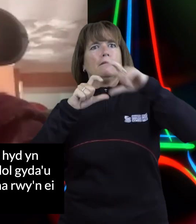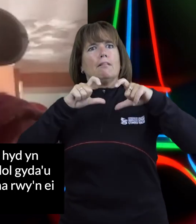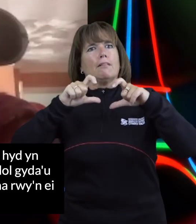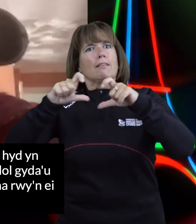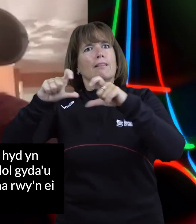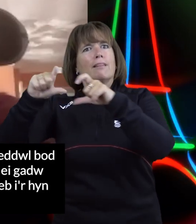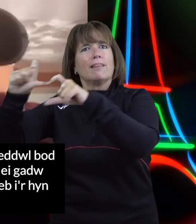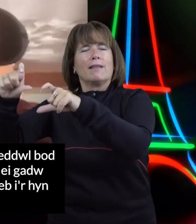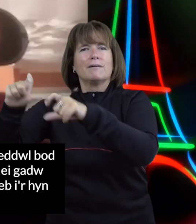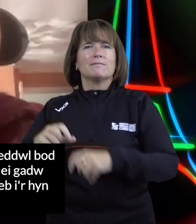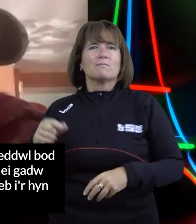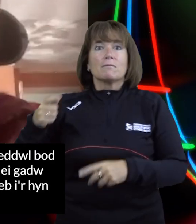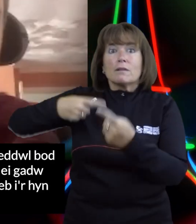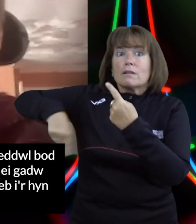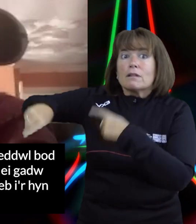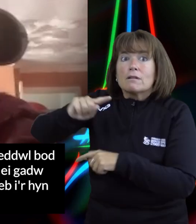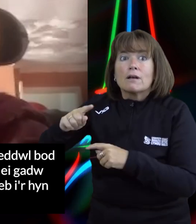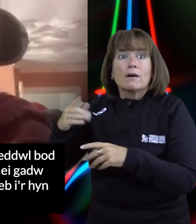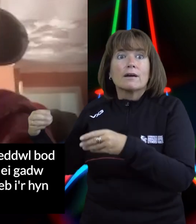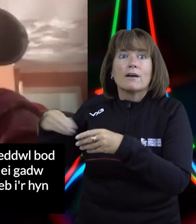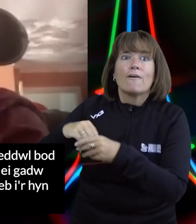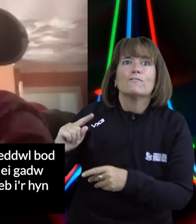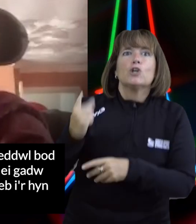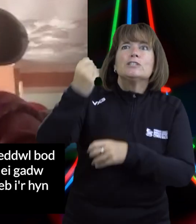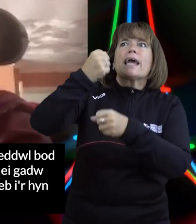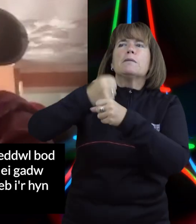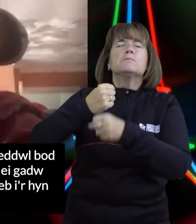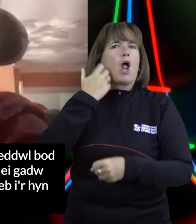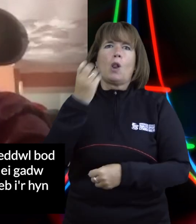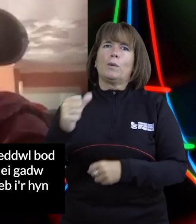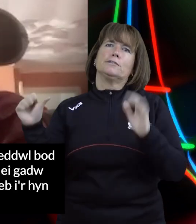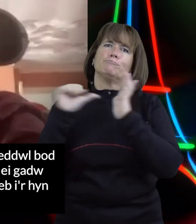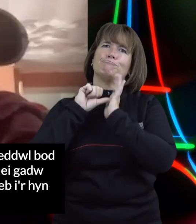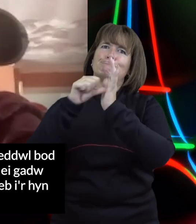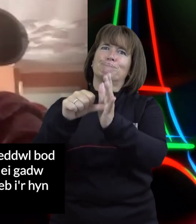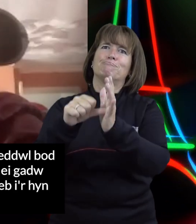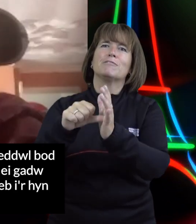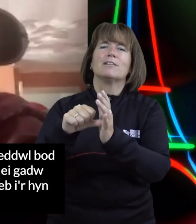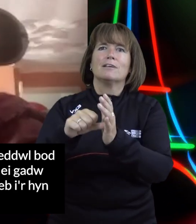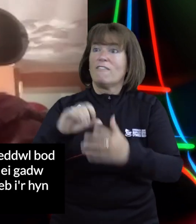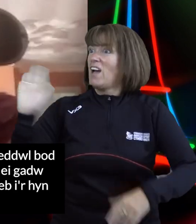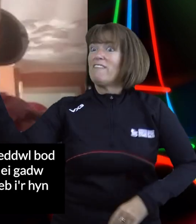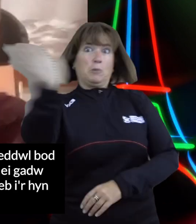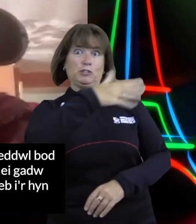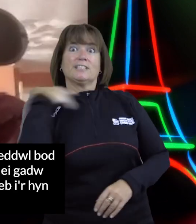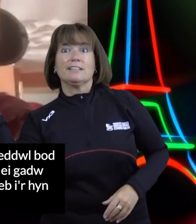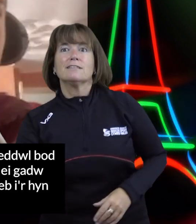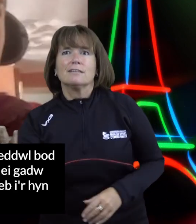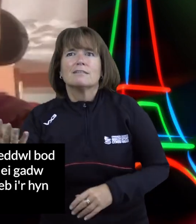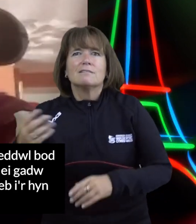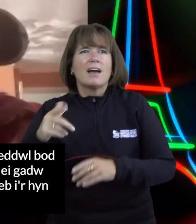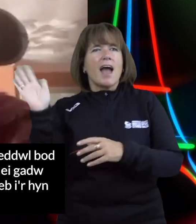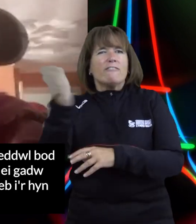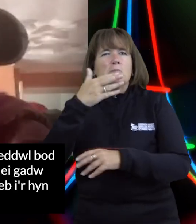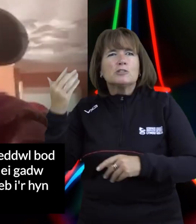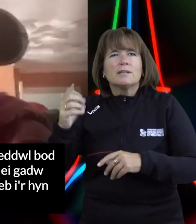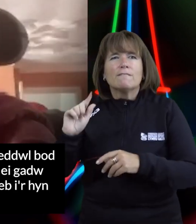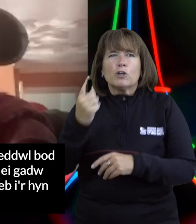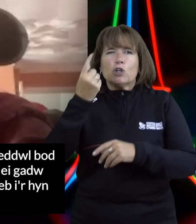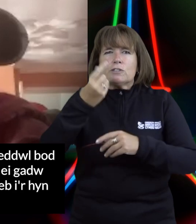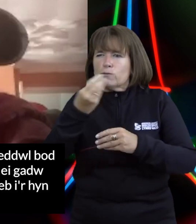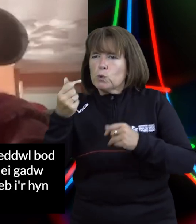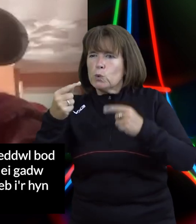level. So yeah, those first games are always tough, but it's tough for everybody. I think everybody's in the first couple of games, you're trying to figure out what's going